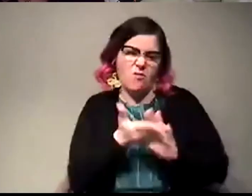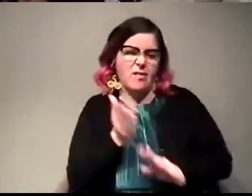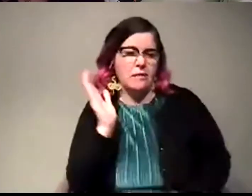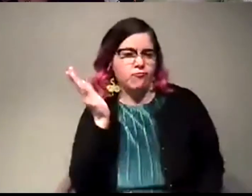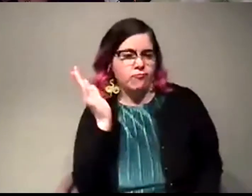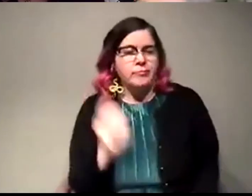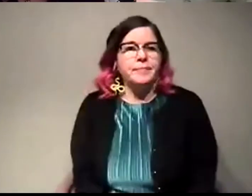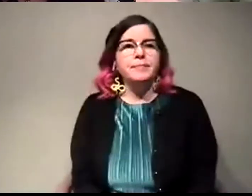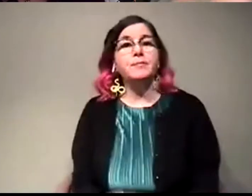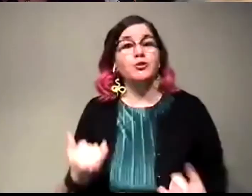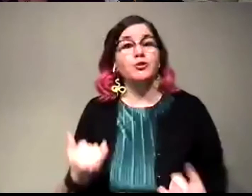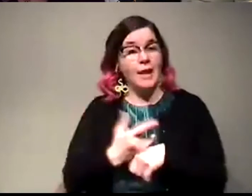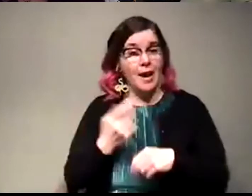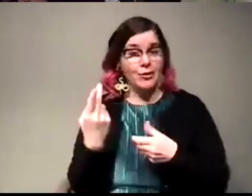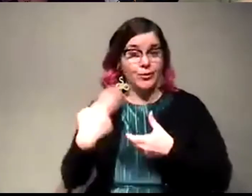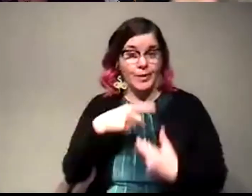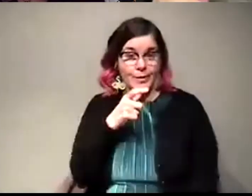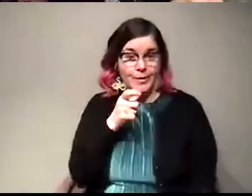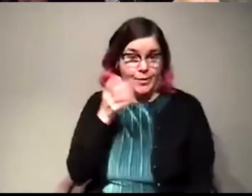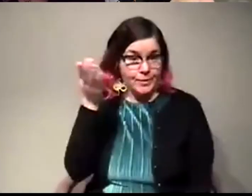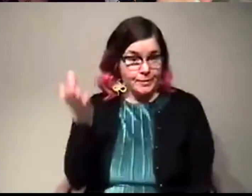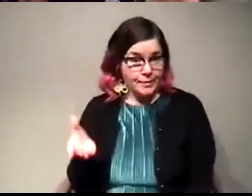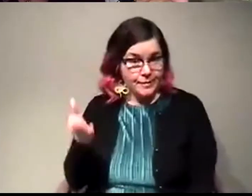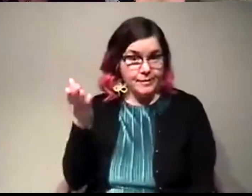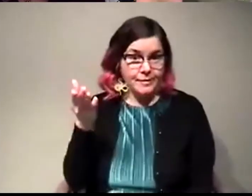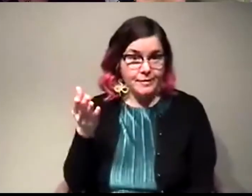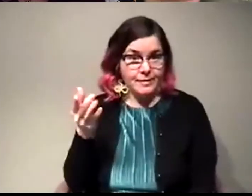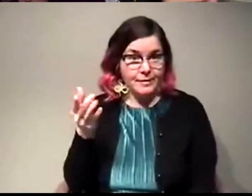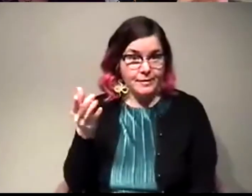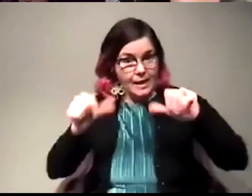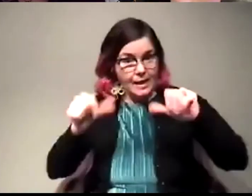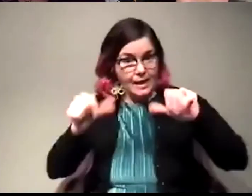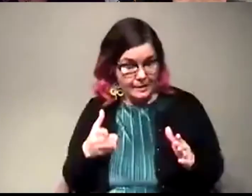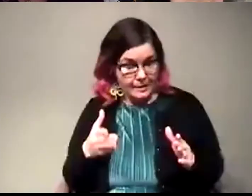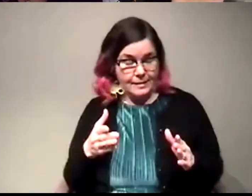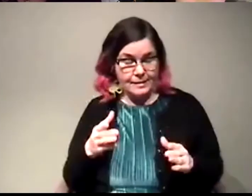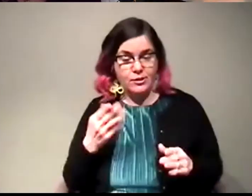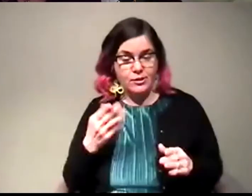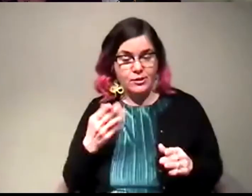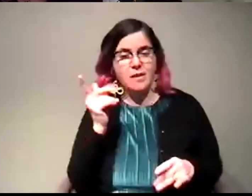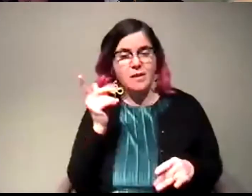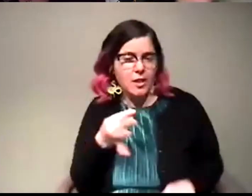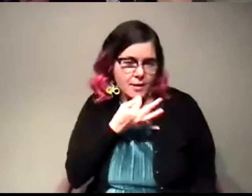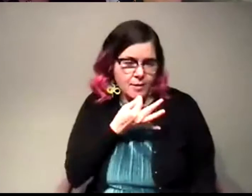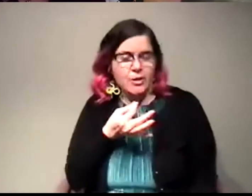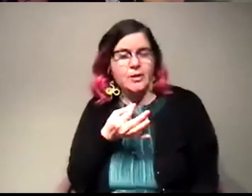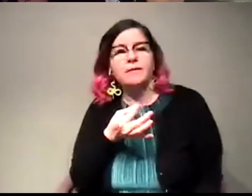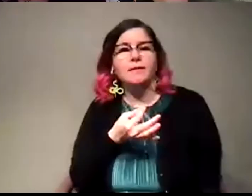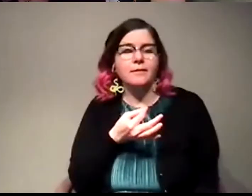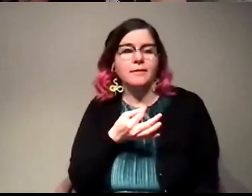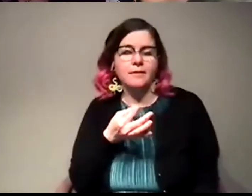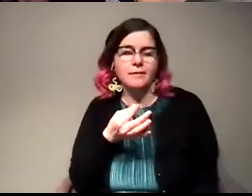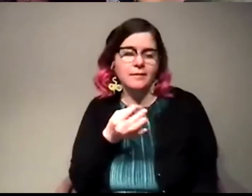And today we are joined by scientist, herpetology expert,